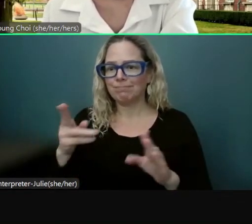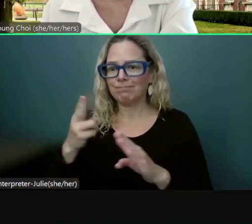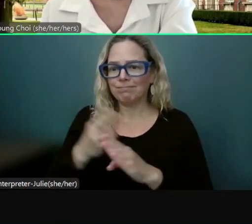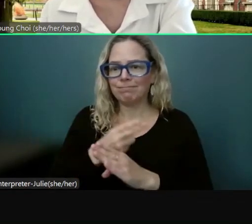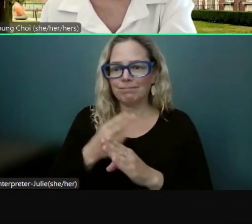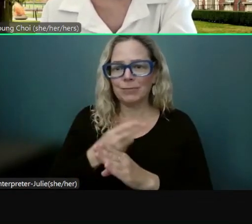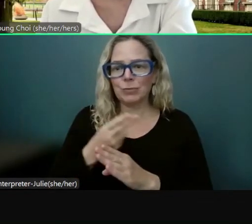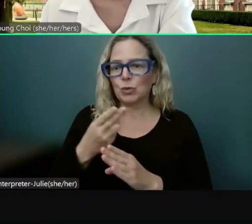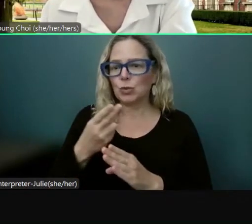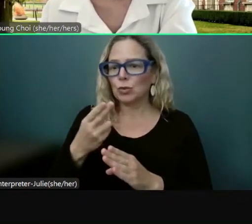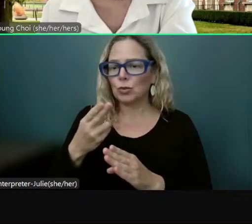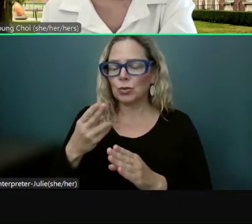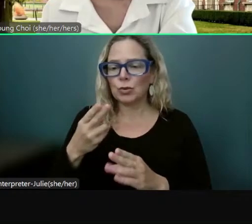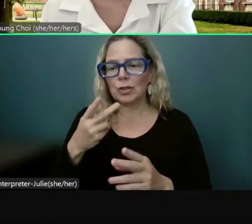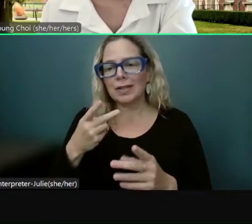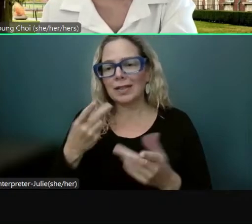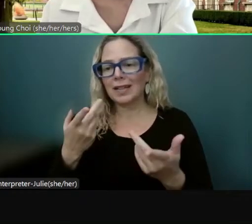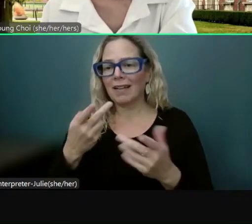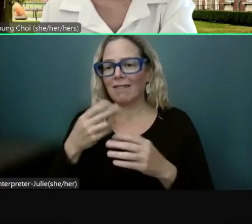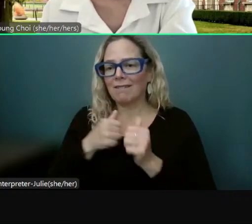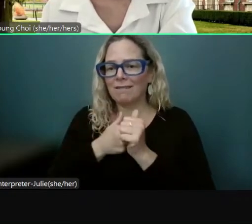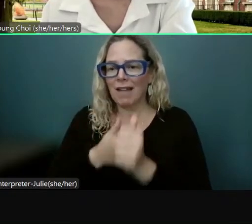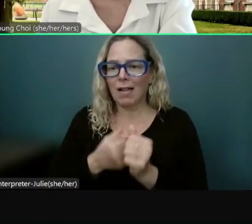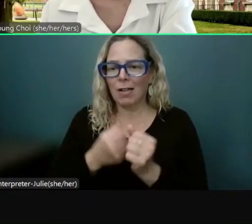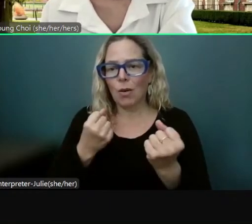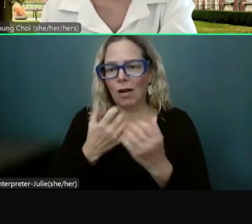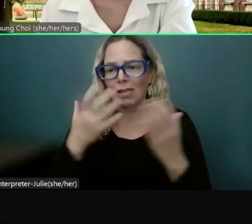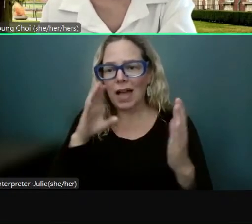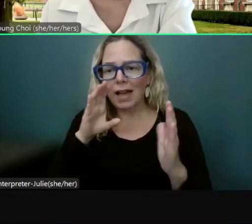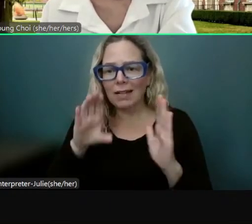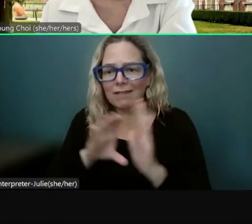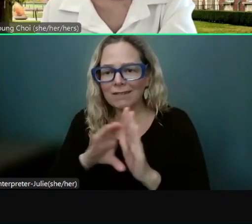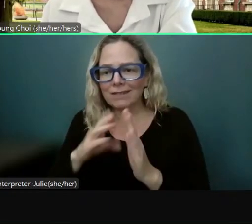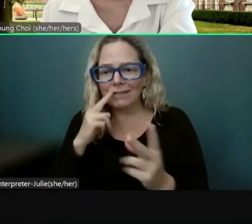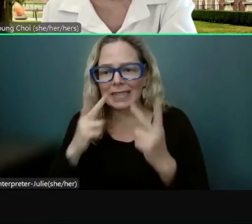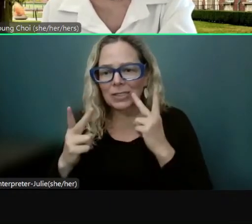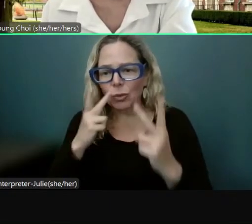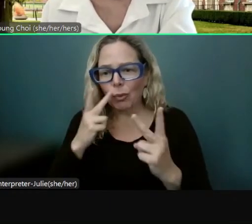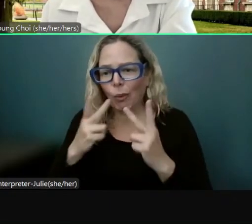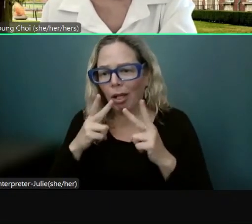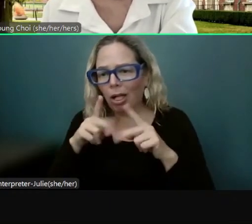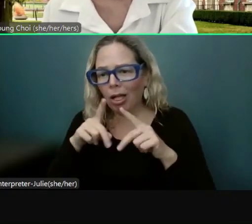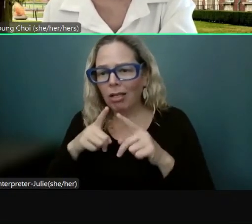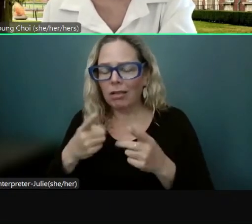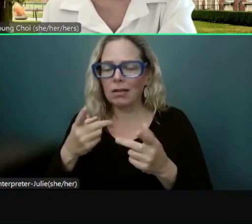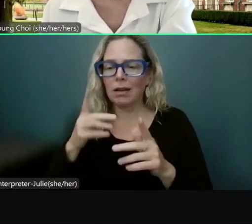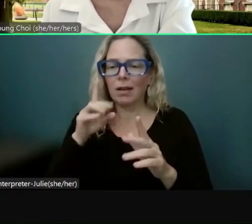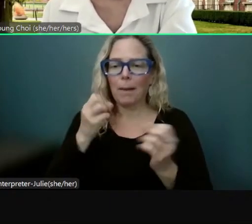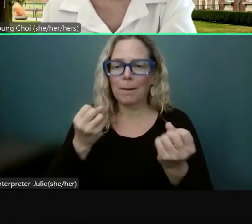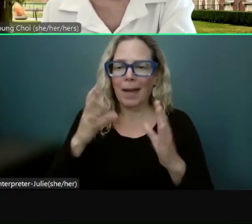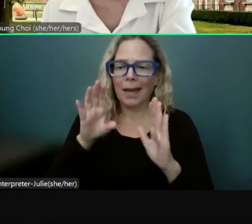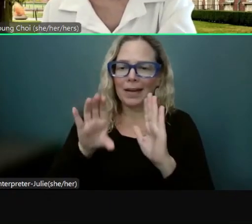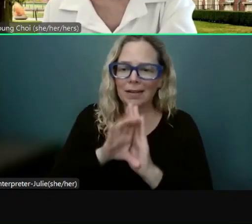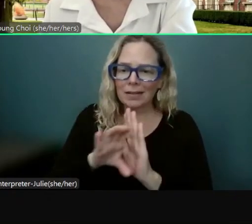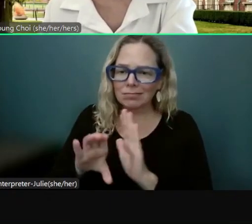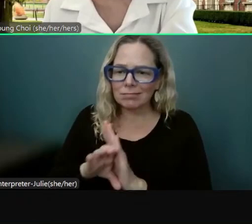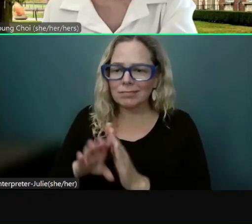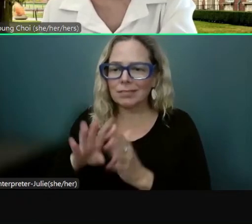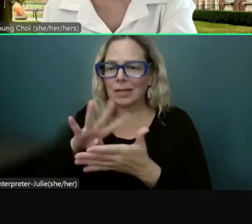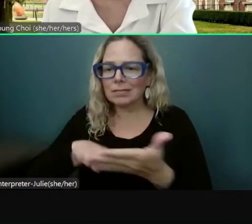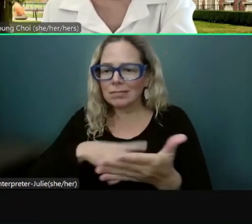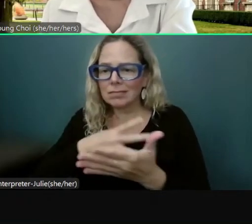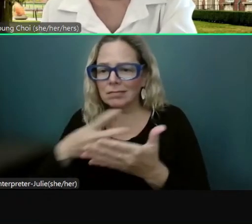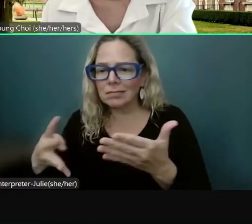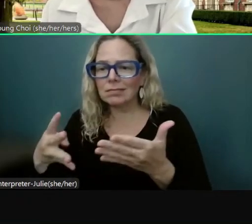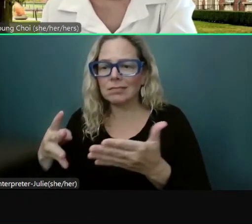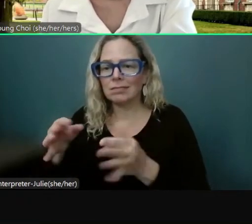nature, relying on charts, graphs, color-coded indicators, images, photos, and